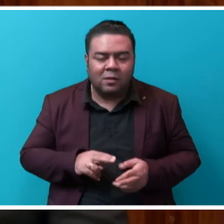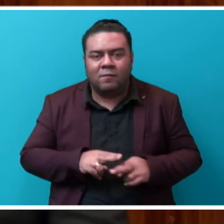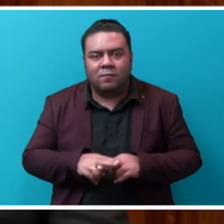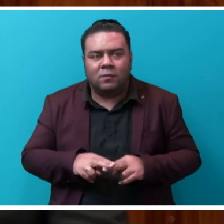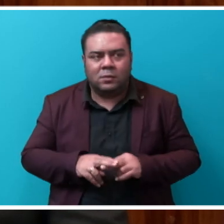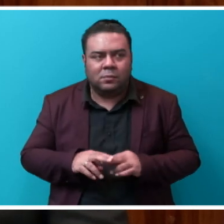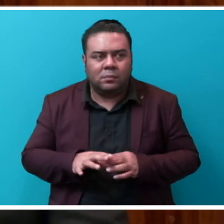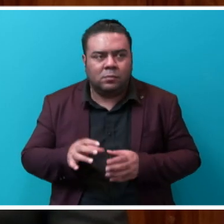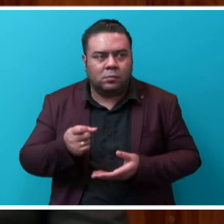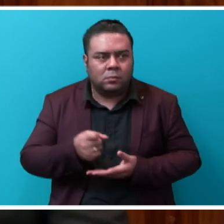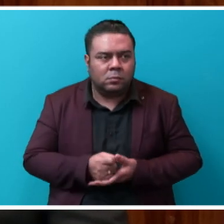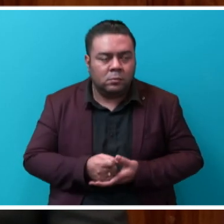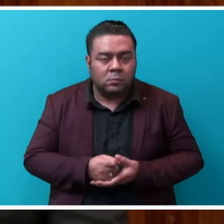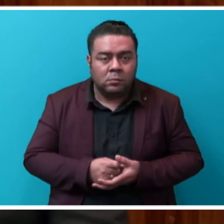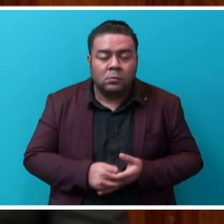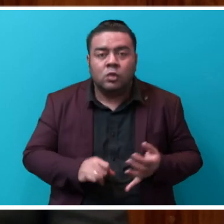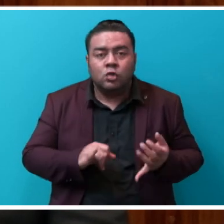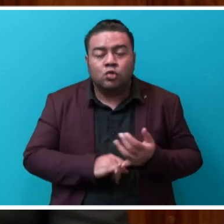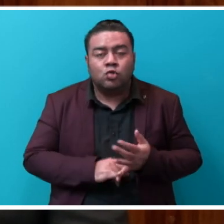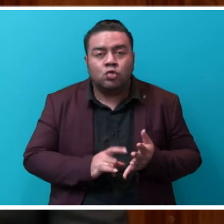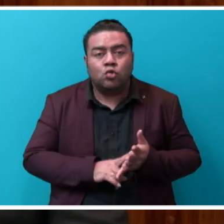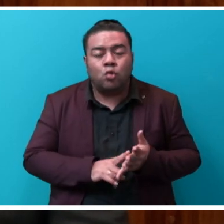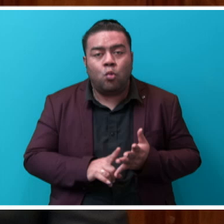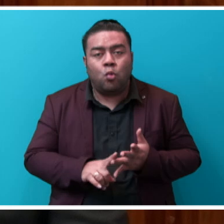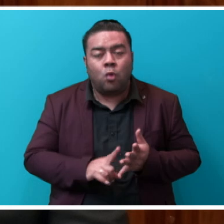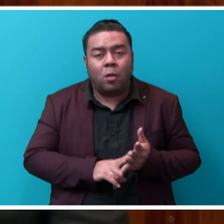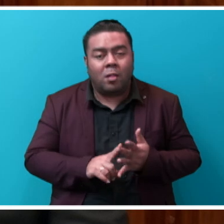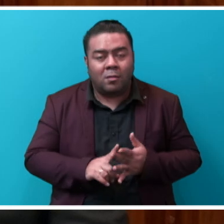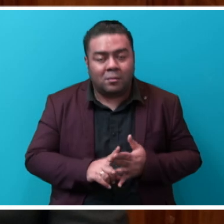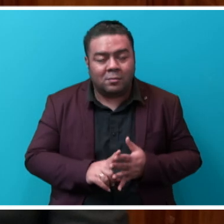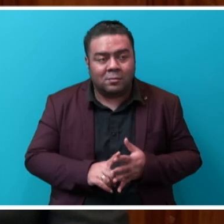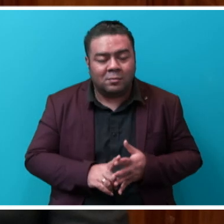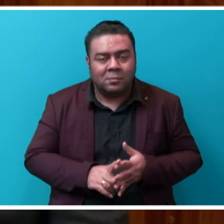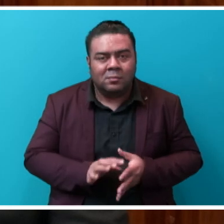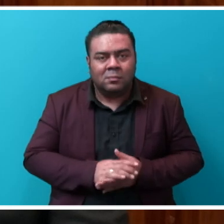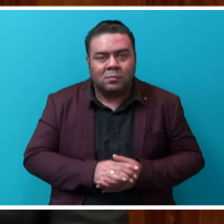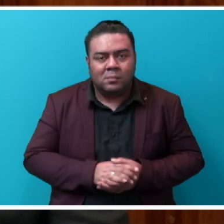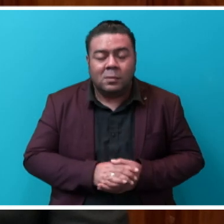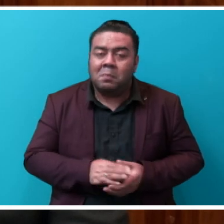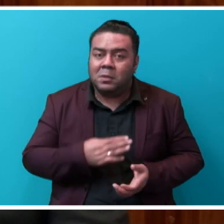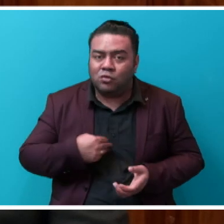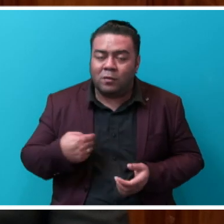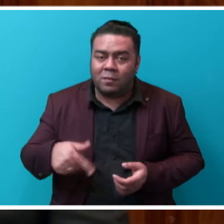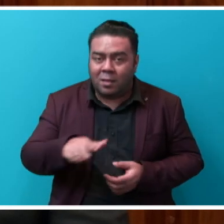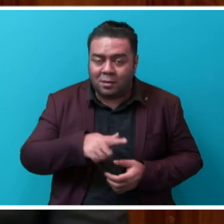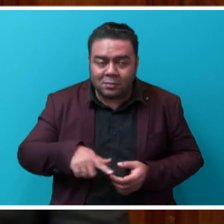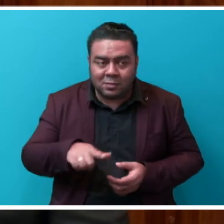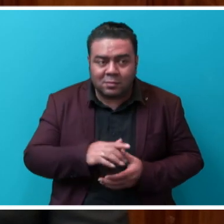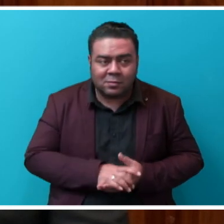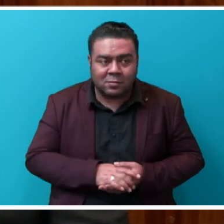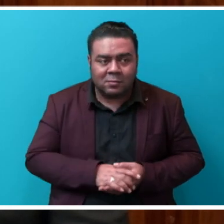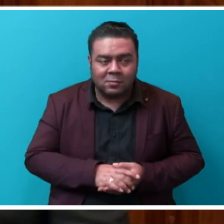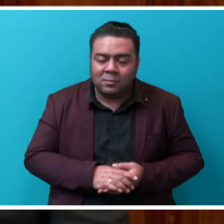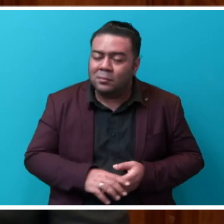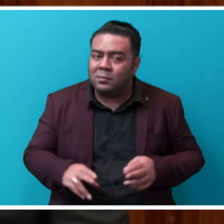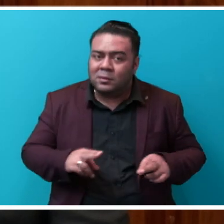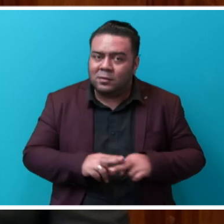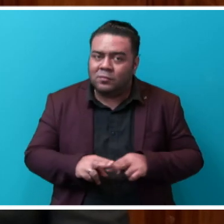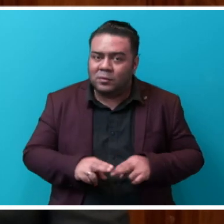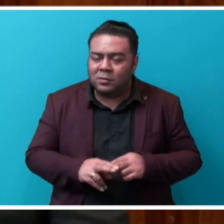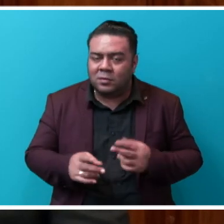Limited, Solar FinTech, Itaukait Land Trust Board, the Ministry of Lands, and the Fiji Embassy in